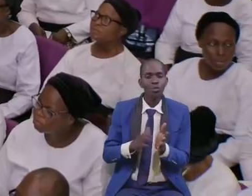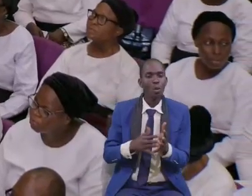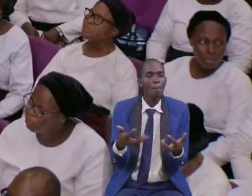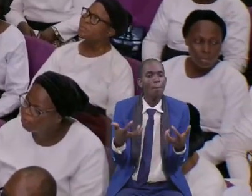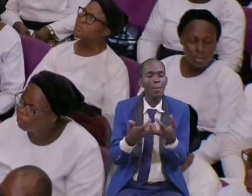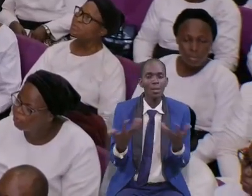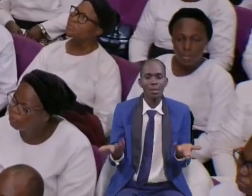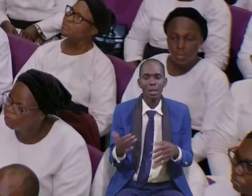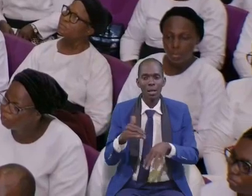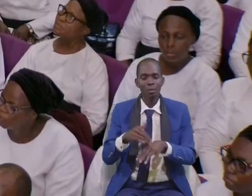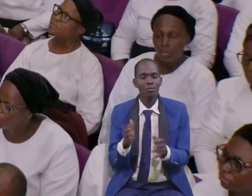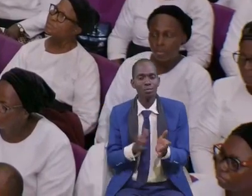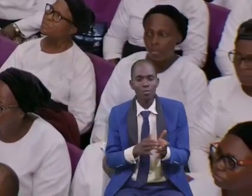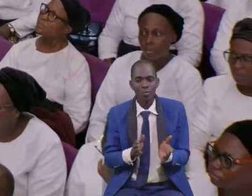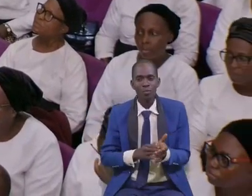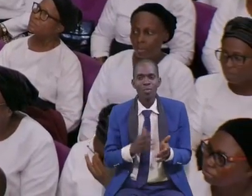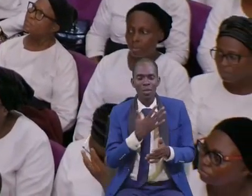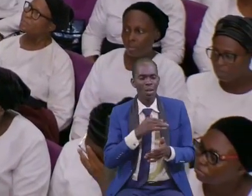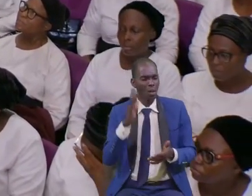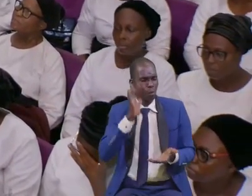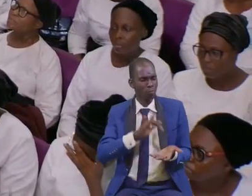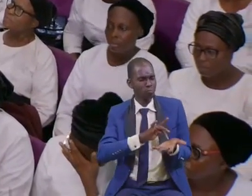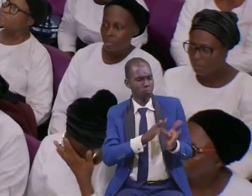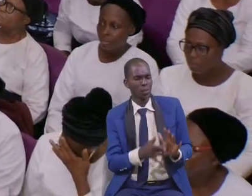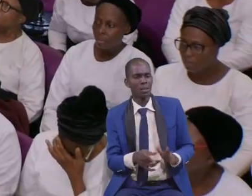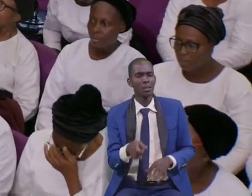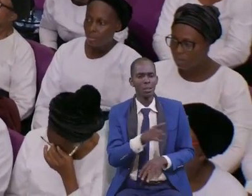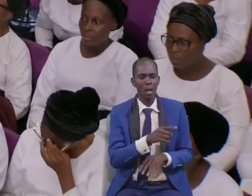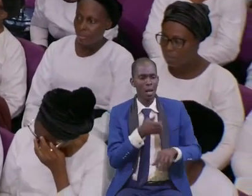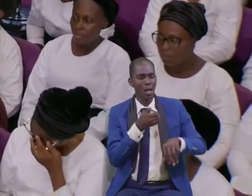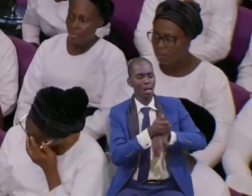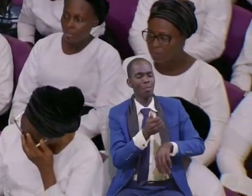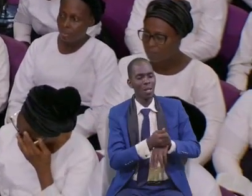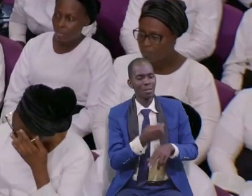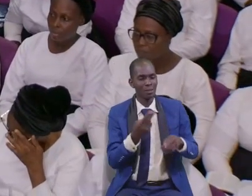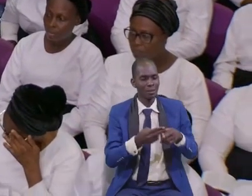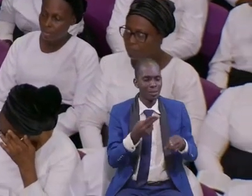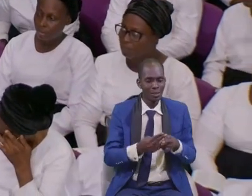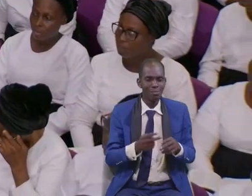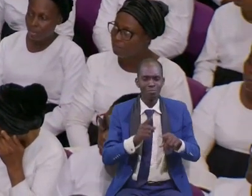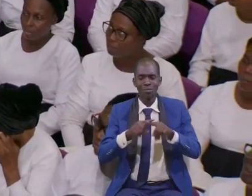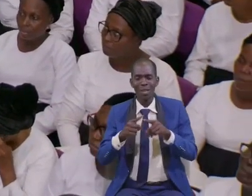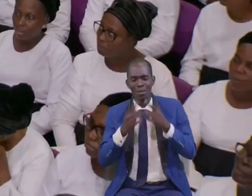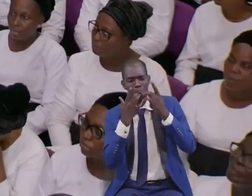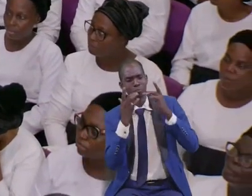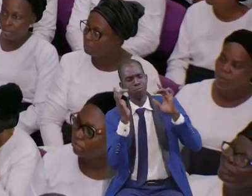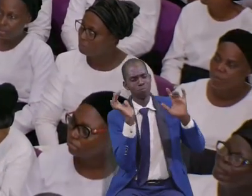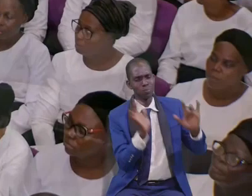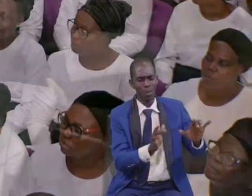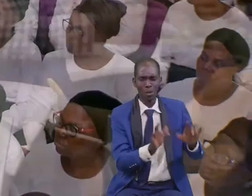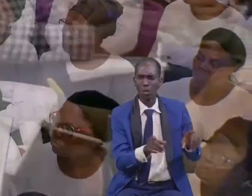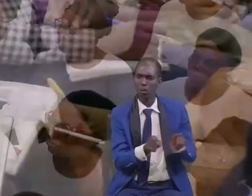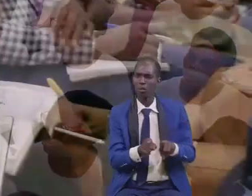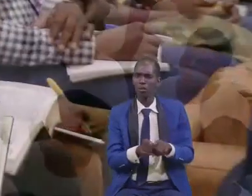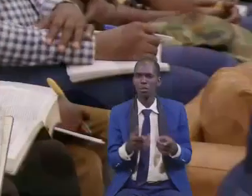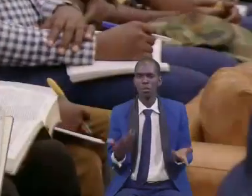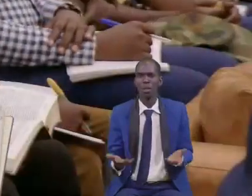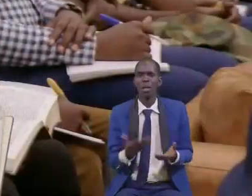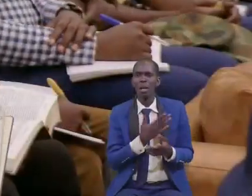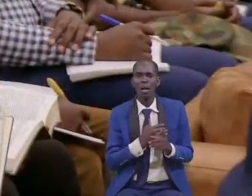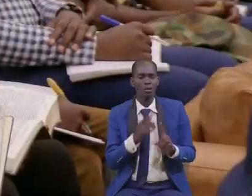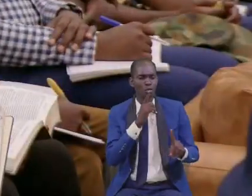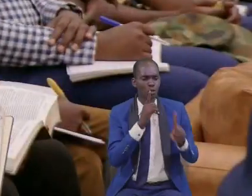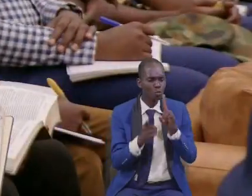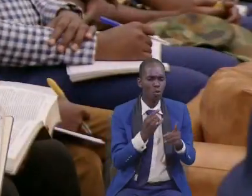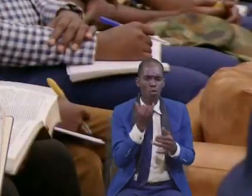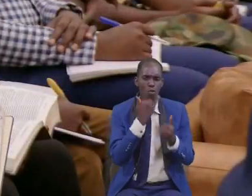colleagues. And just like them, they call them names too. They make fun of them too. They poke at them